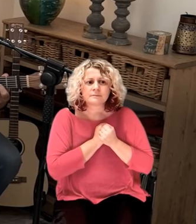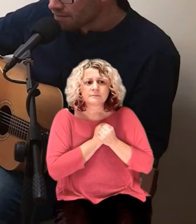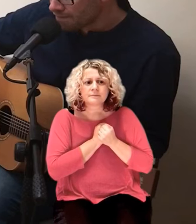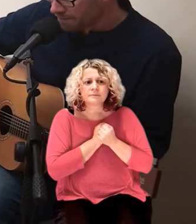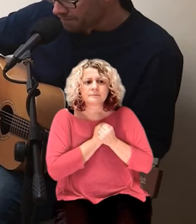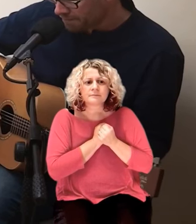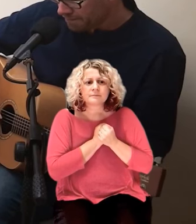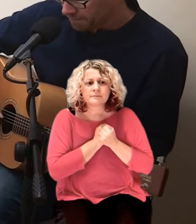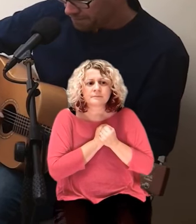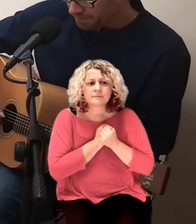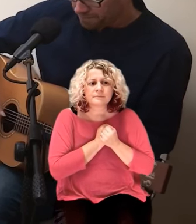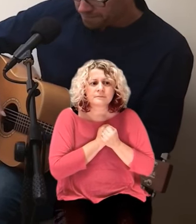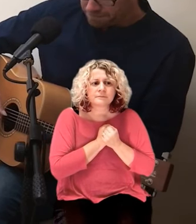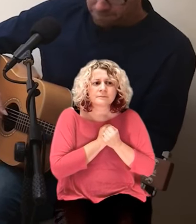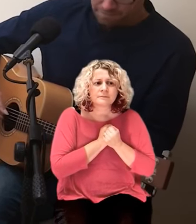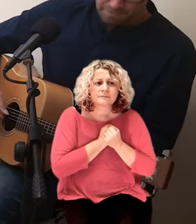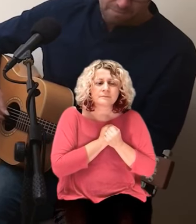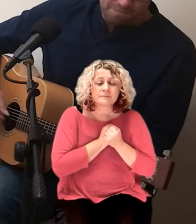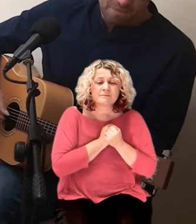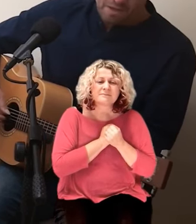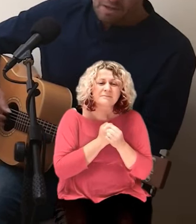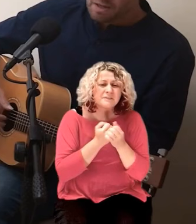fullness.